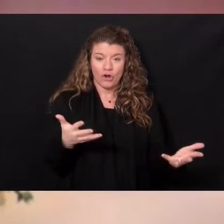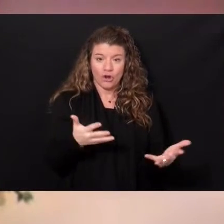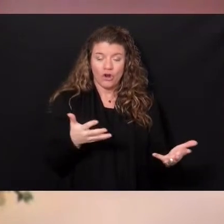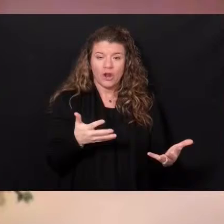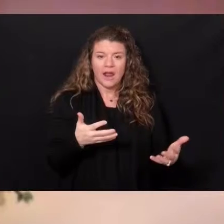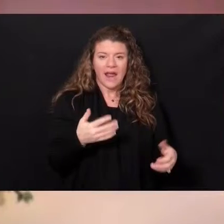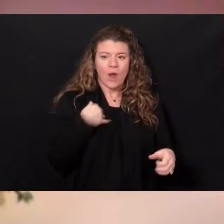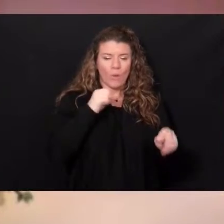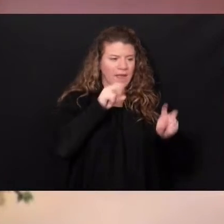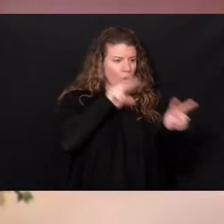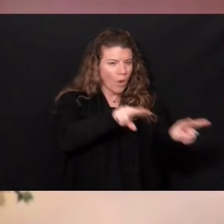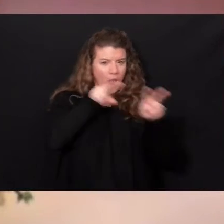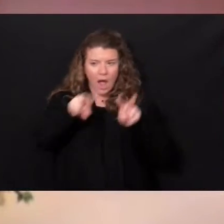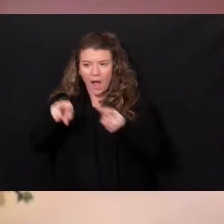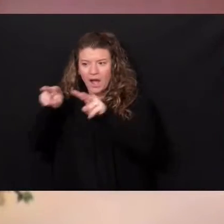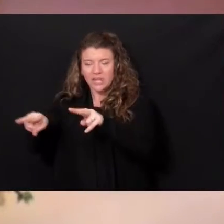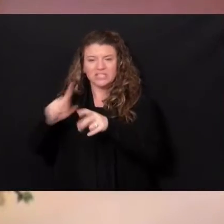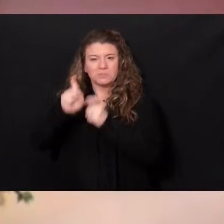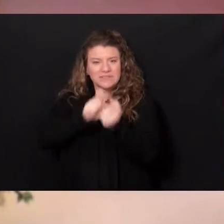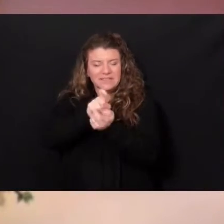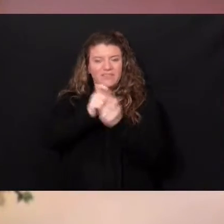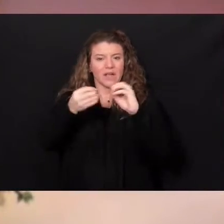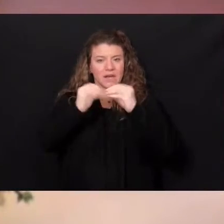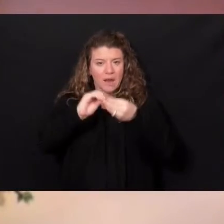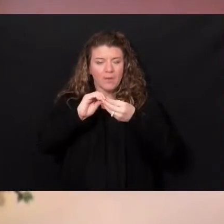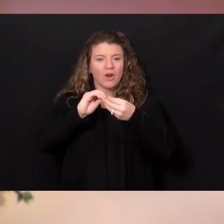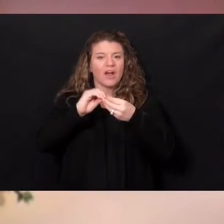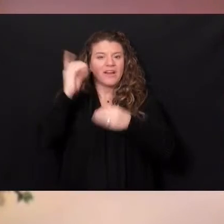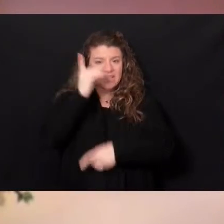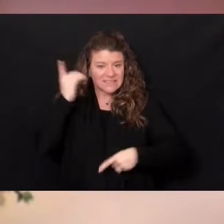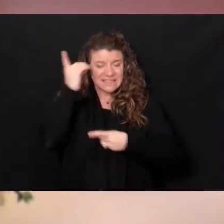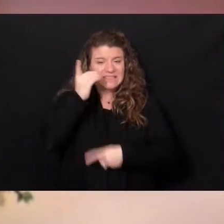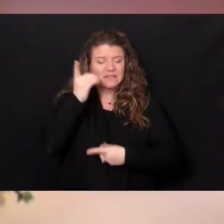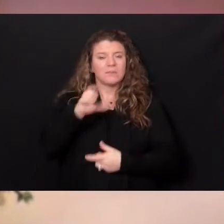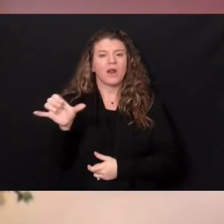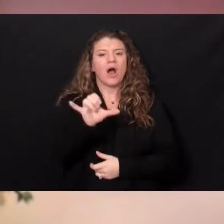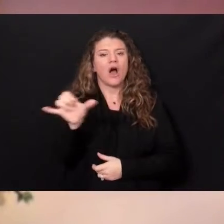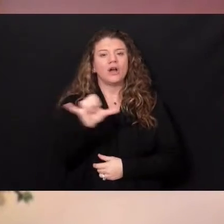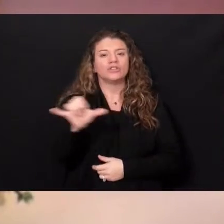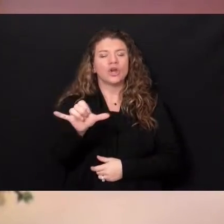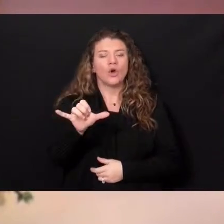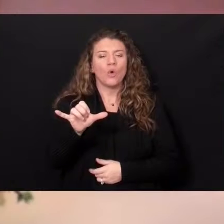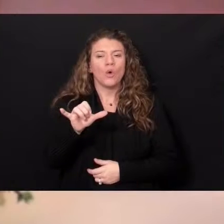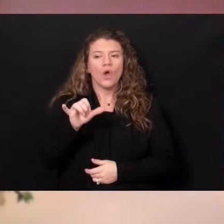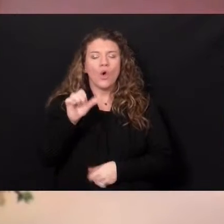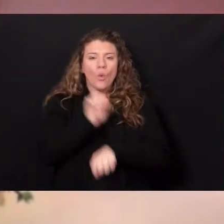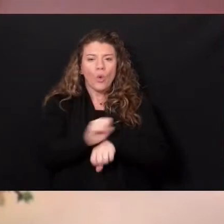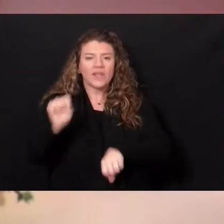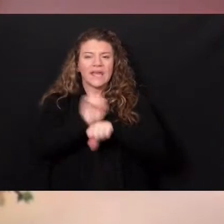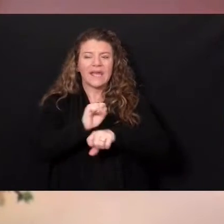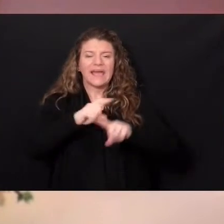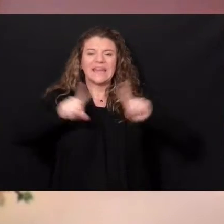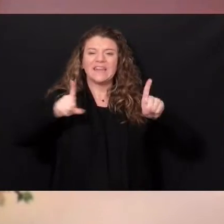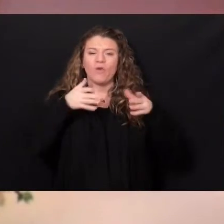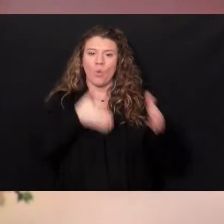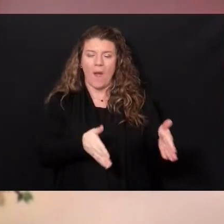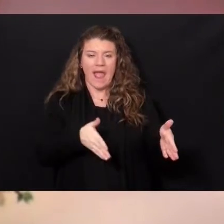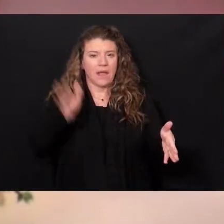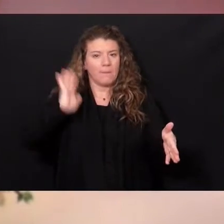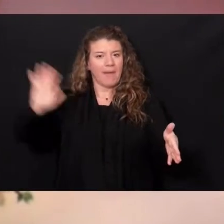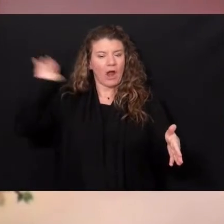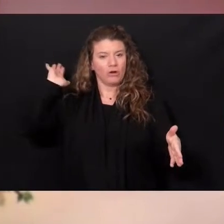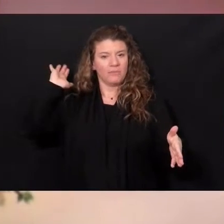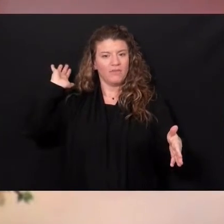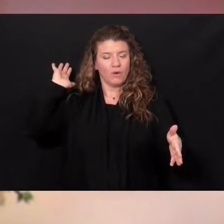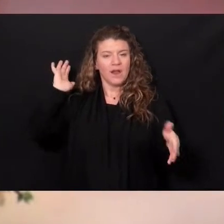just do surveillance on a certain number of viruses, but also we'll be armed in a different way than we have been in the past to